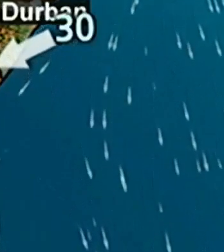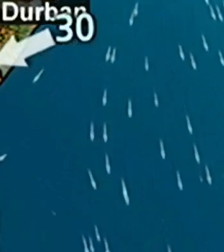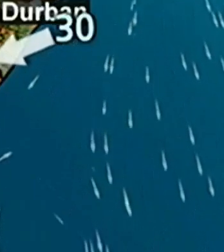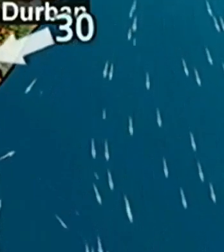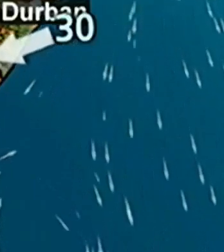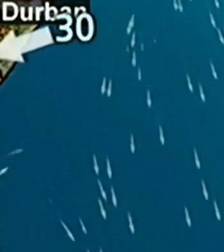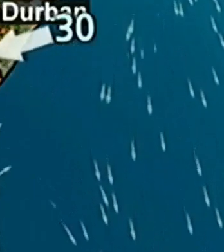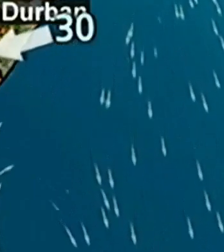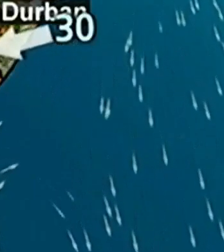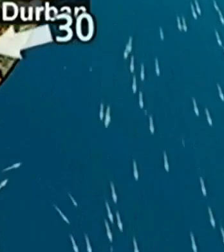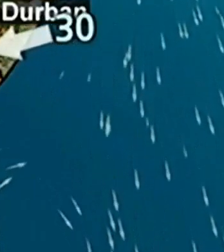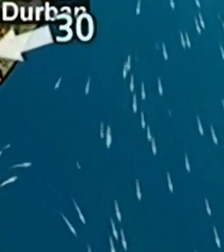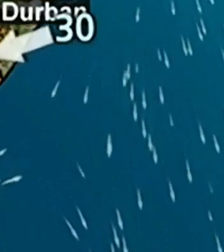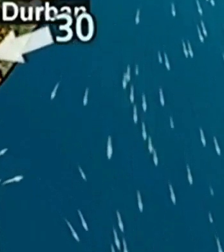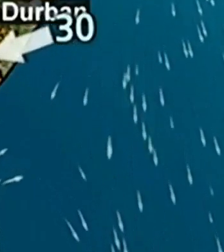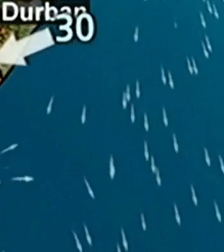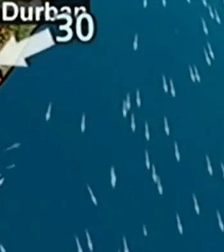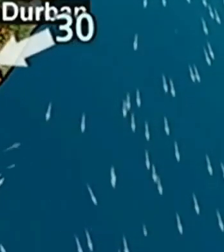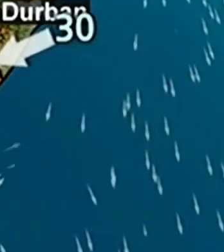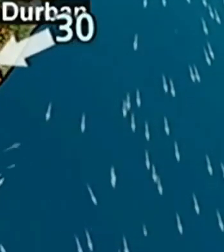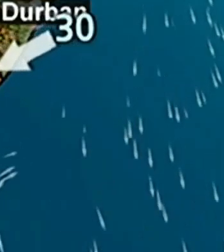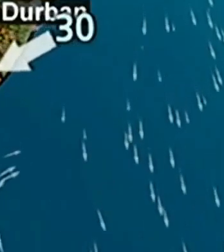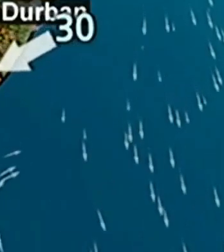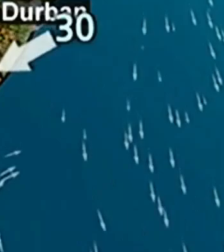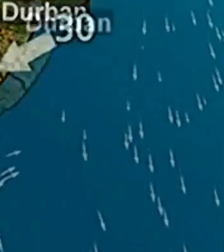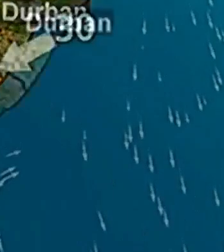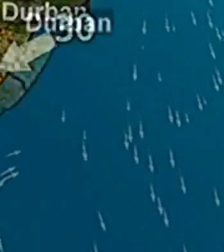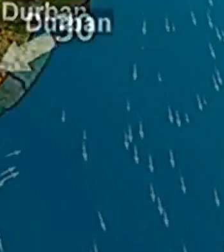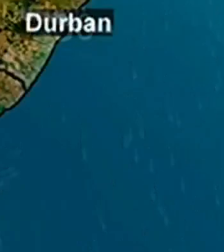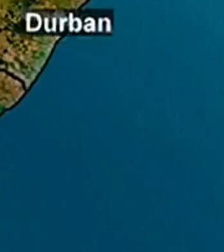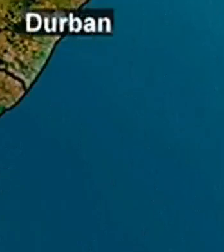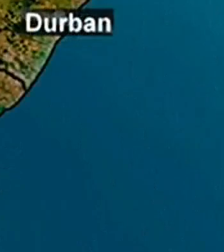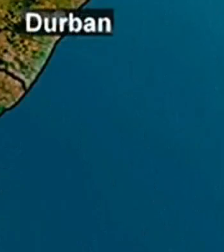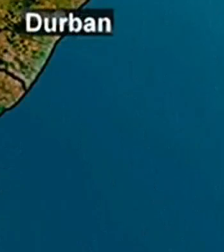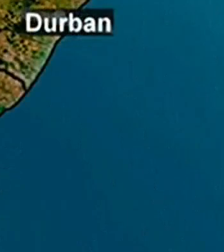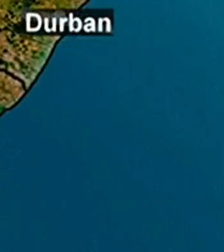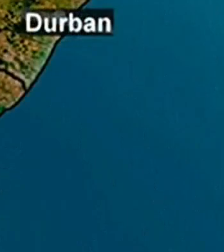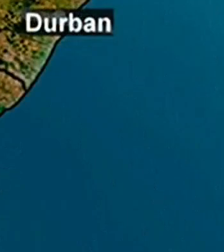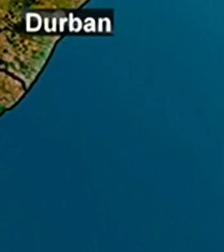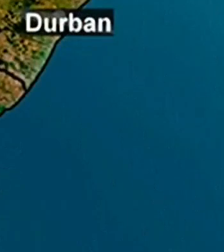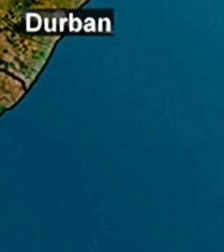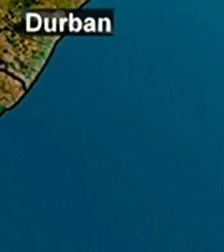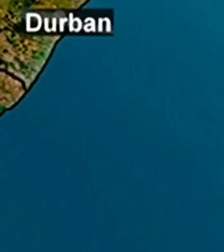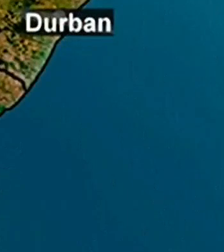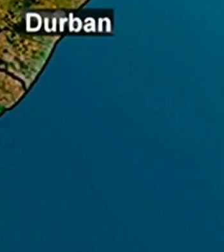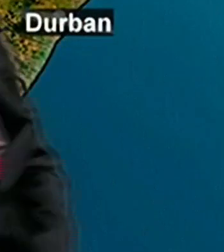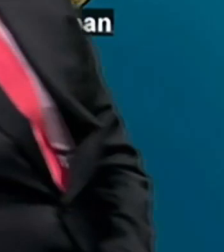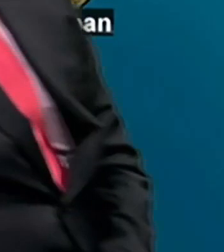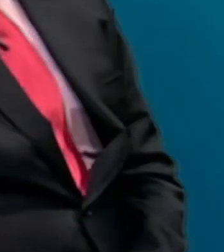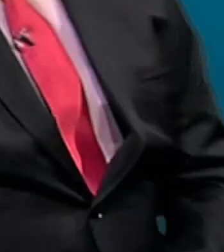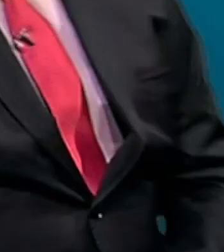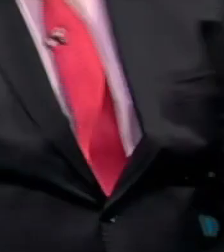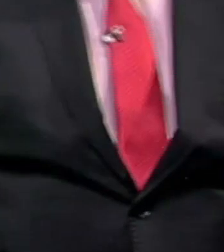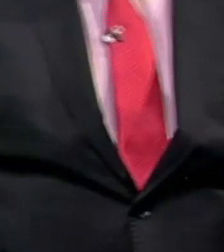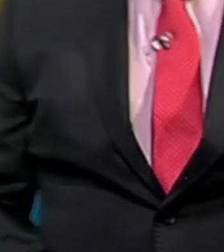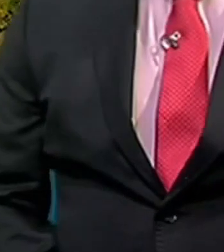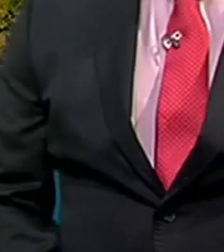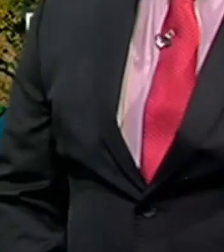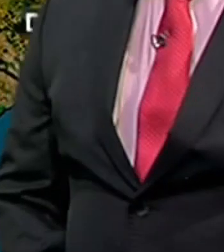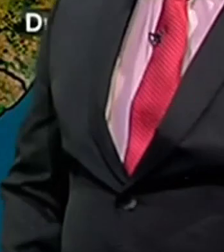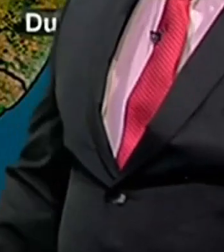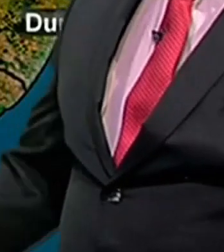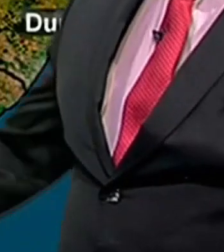Stelana le Limpopo diperesente tse 30 tsa pula e bobebe e tla re he ha re sheba hona tsatsing la hosane re tla lebella gore go be le maemo a tla tlholetsa